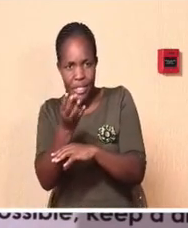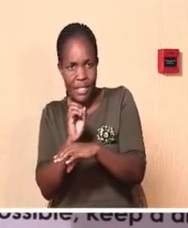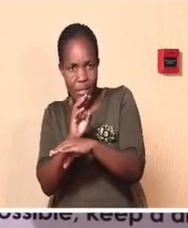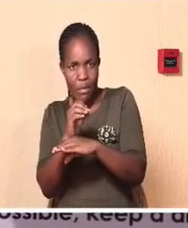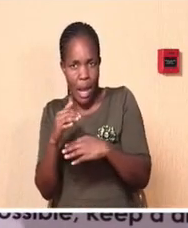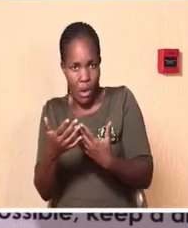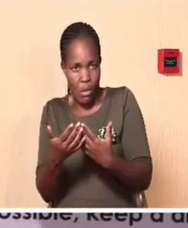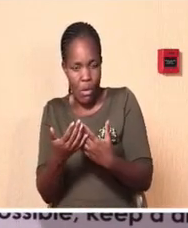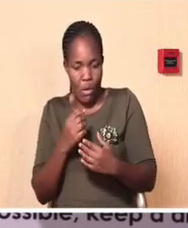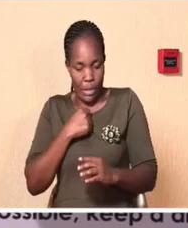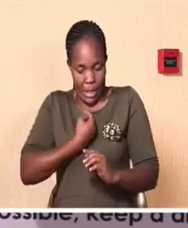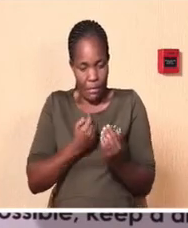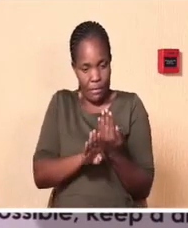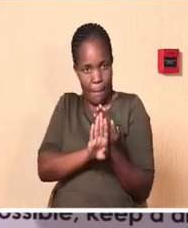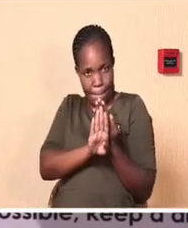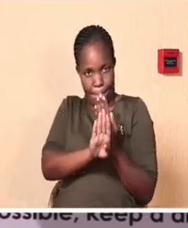protect ourselves.